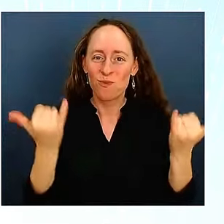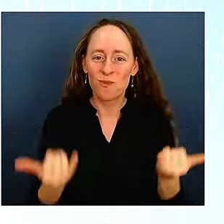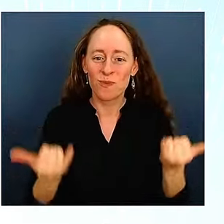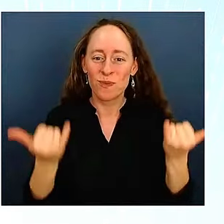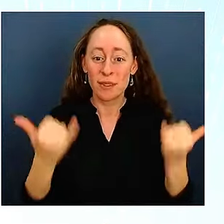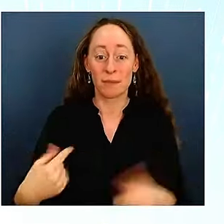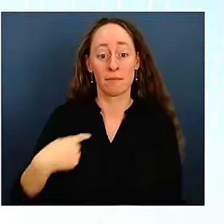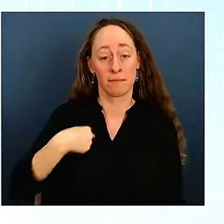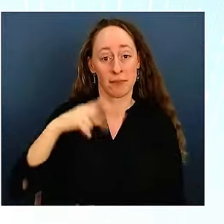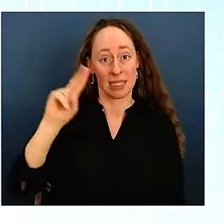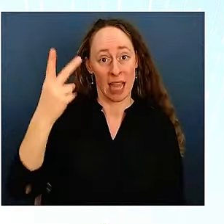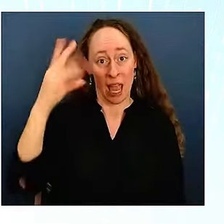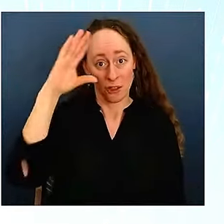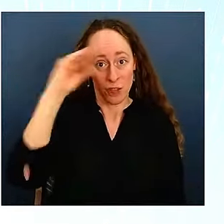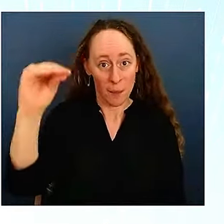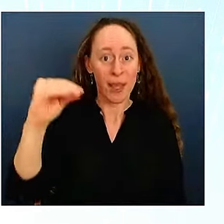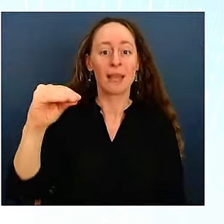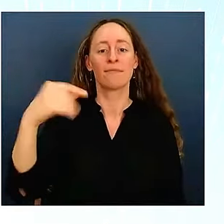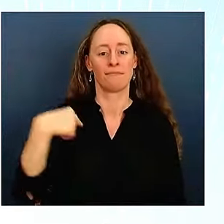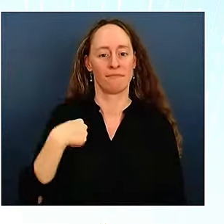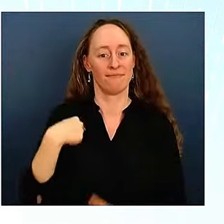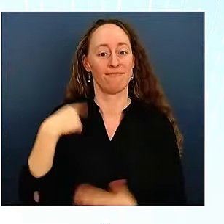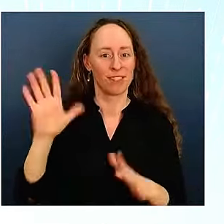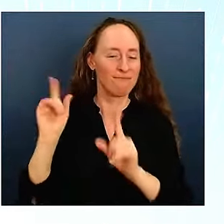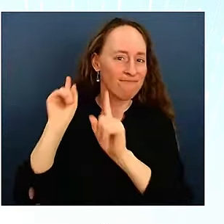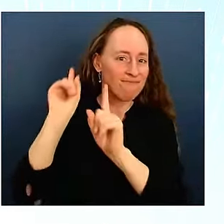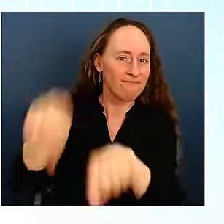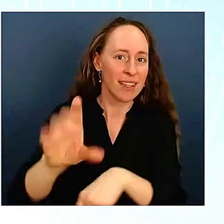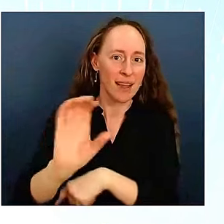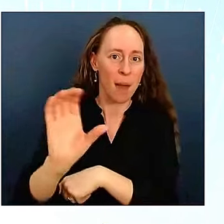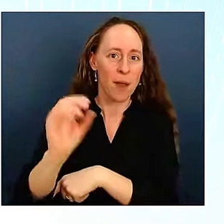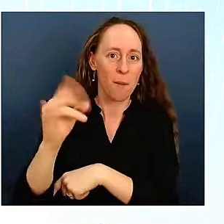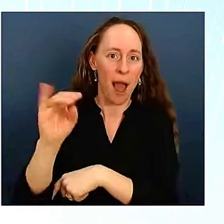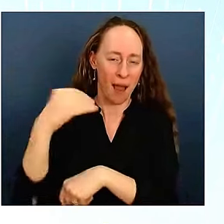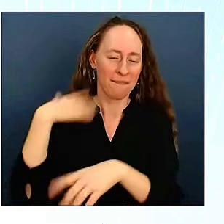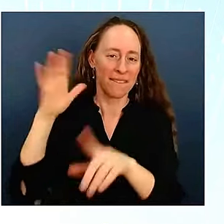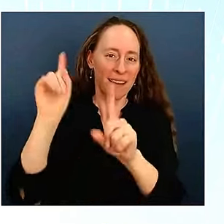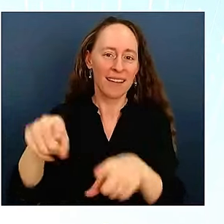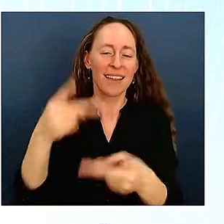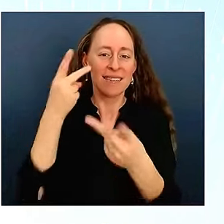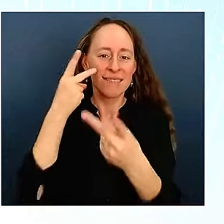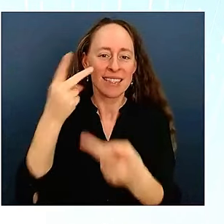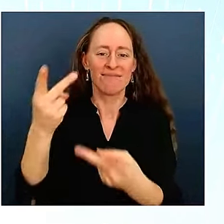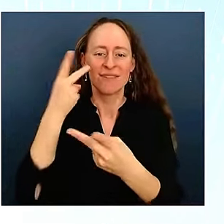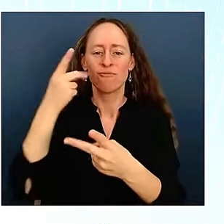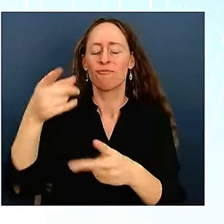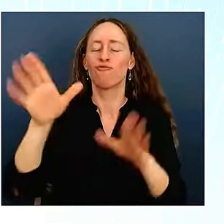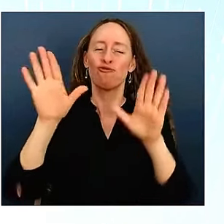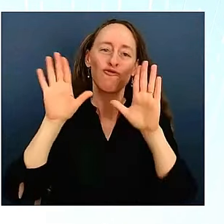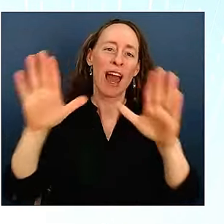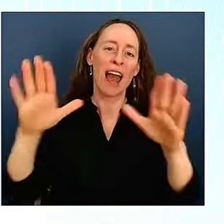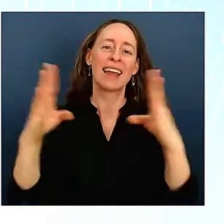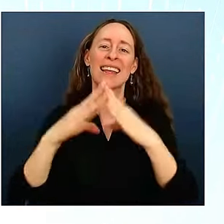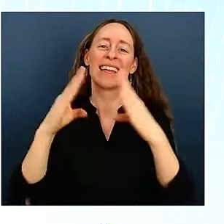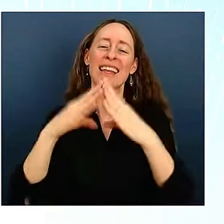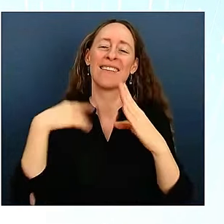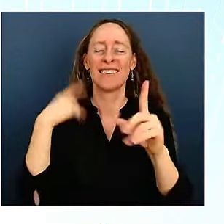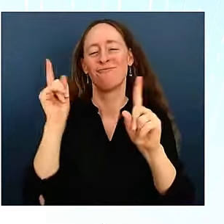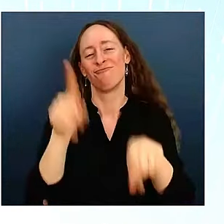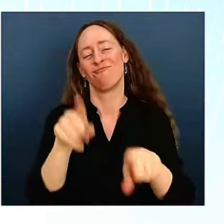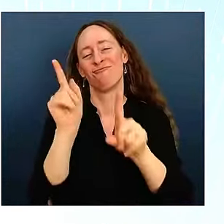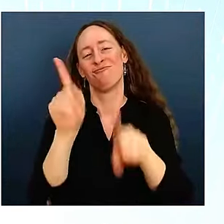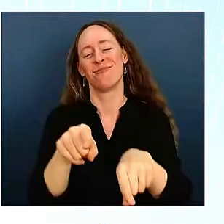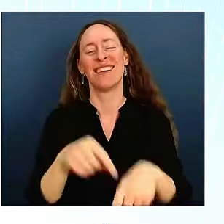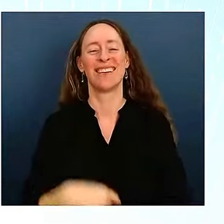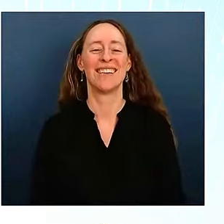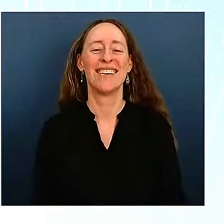Columbus, Ohio several times, so I've been here your great city. And one thing I've learned during my travels is just how